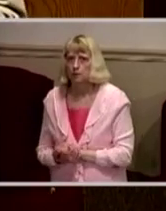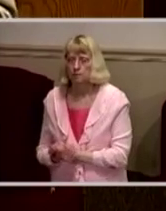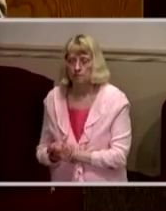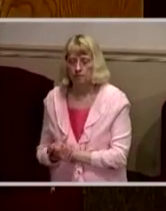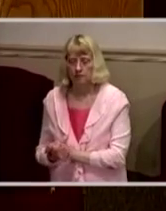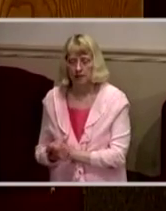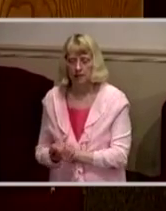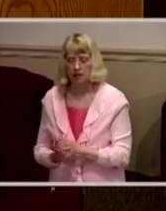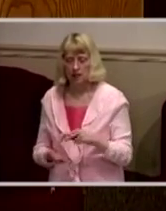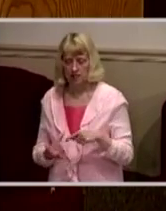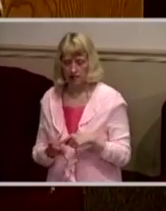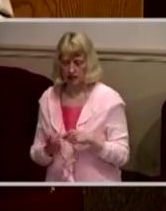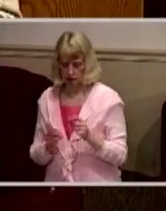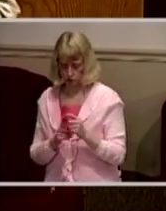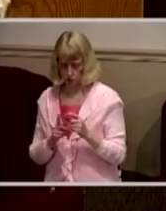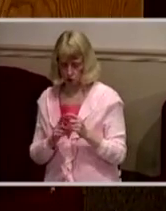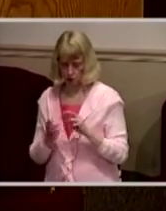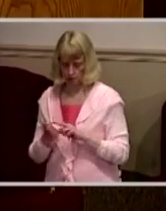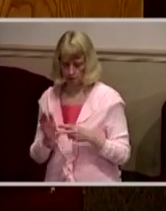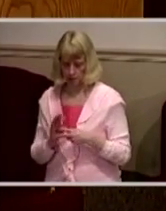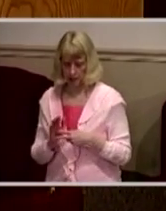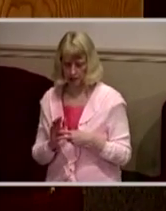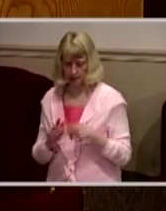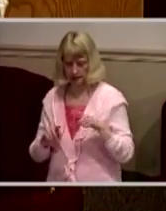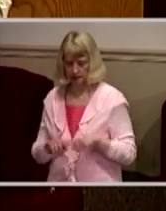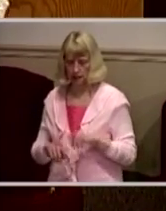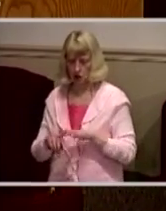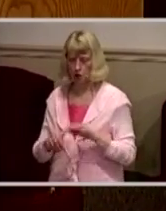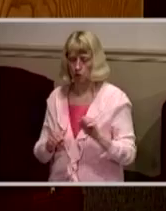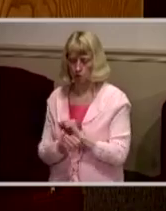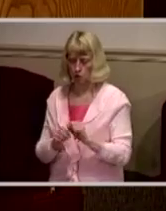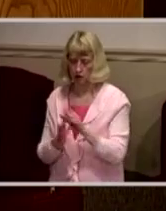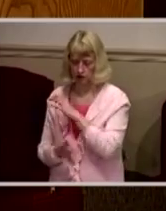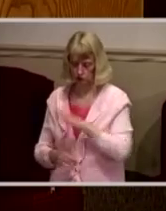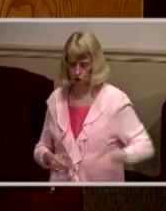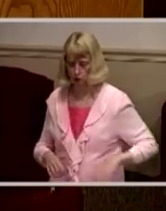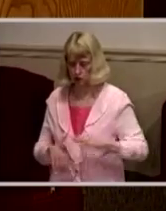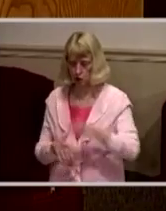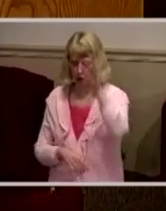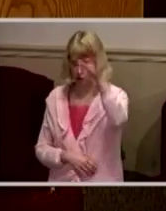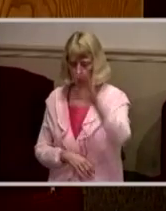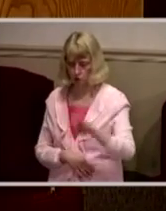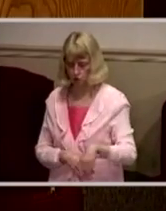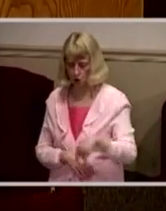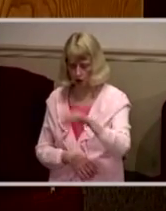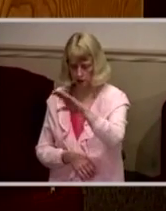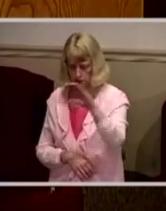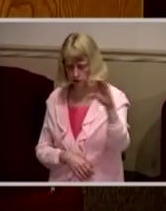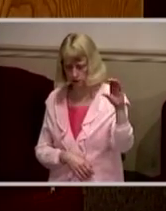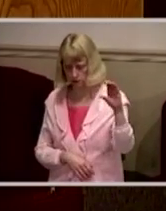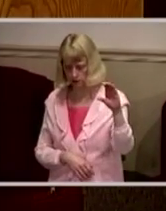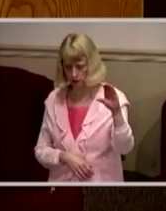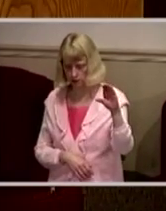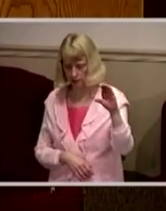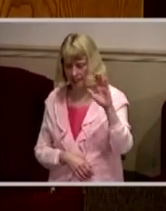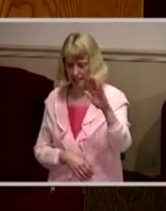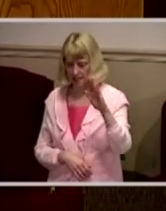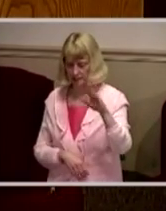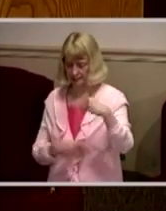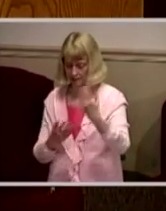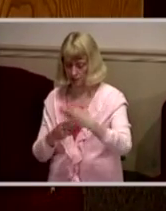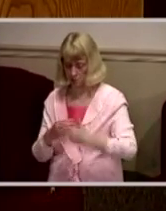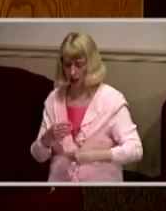But justification simply means this, that based upon the work of Jesus Christ on the cross, his shed